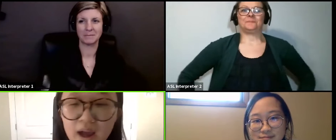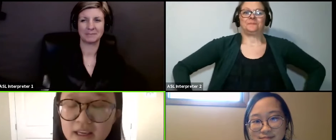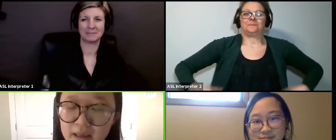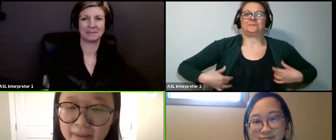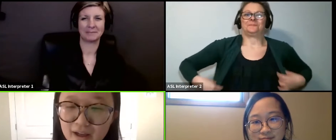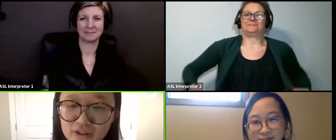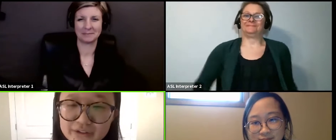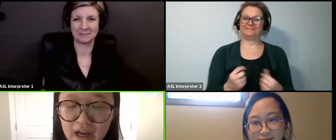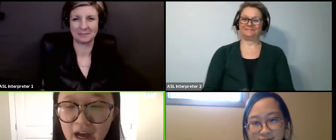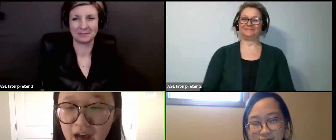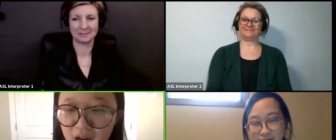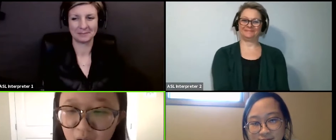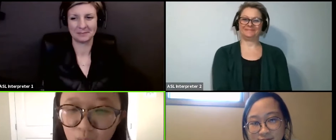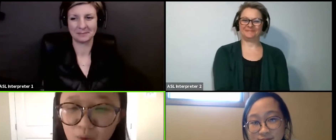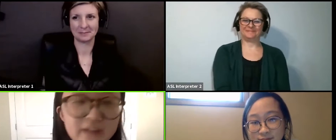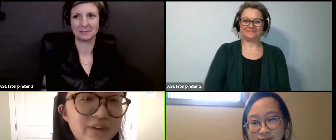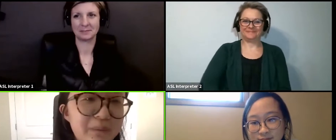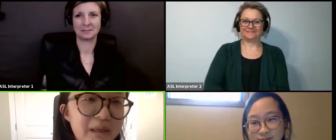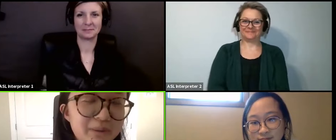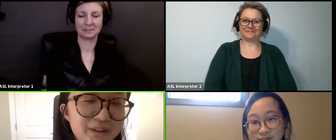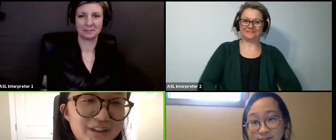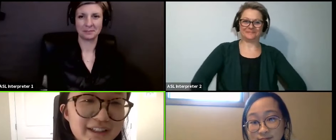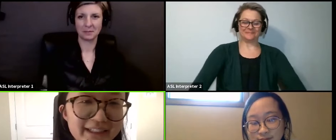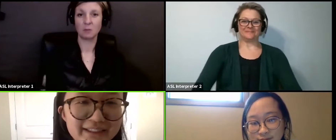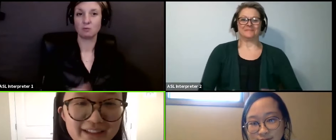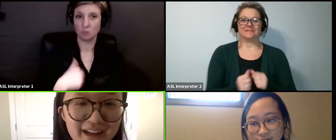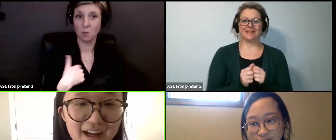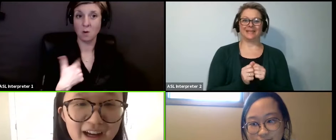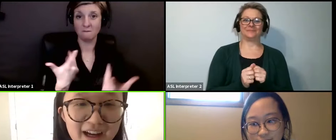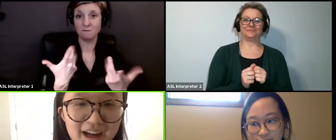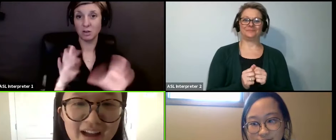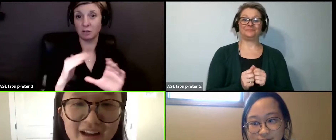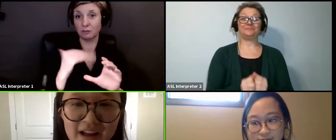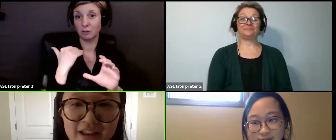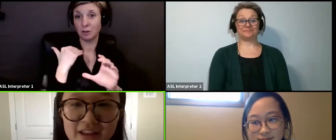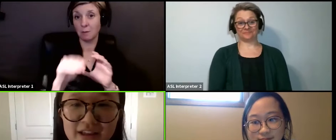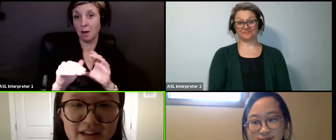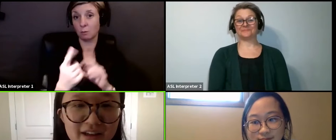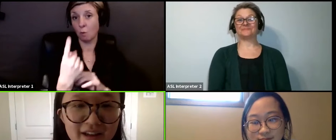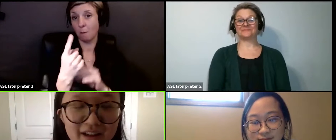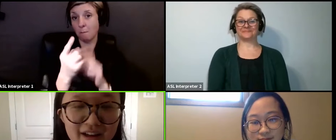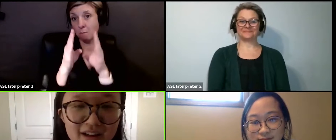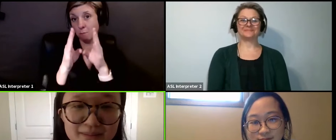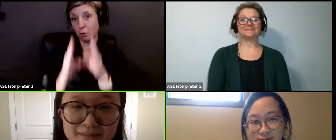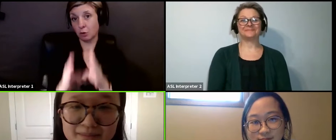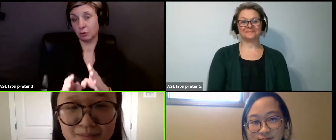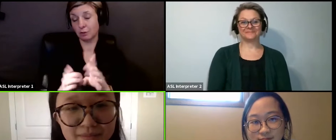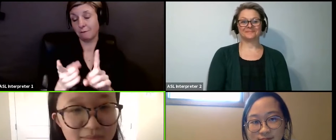And so I emailed one of the people in the